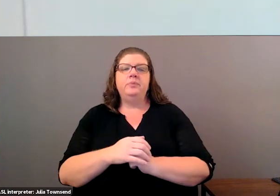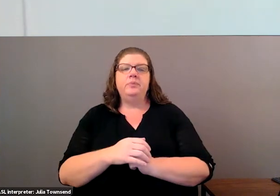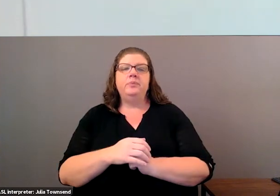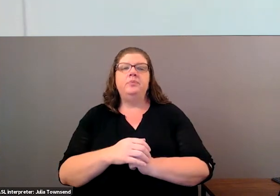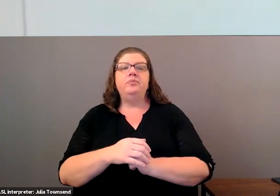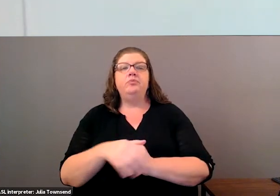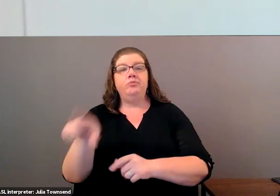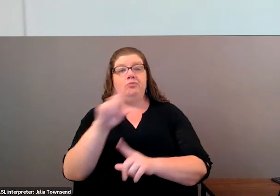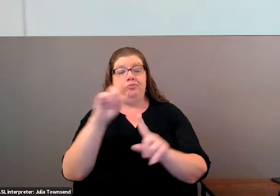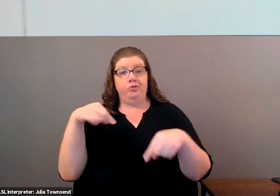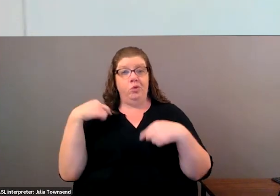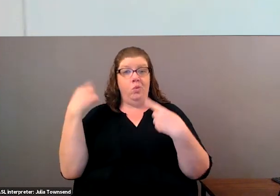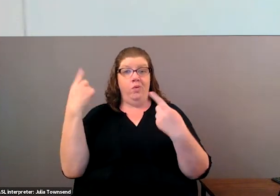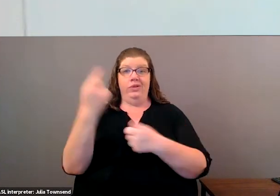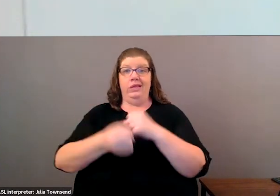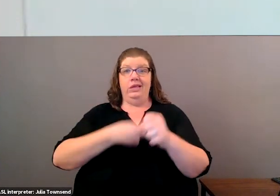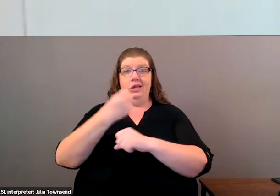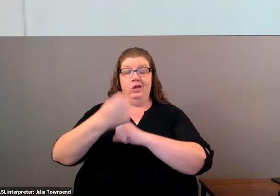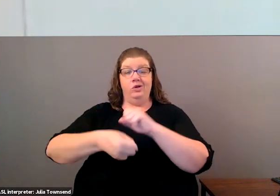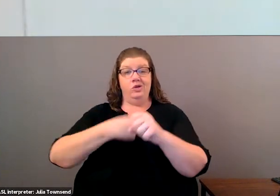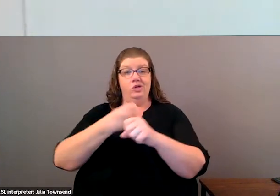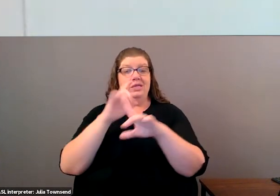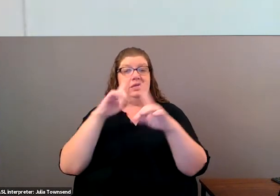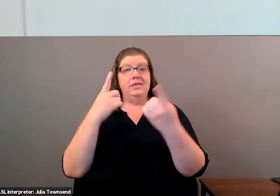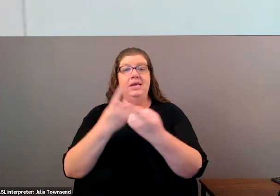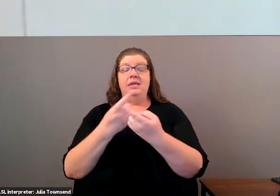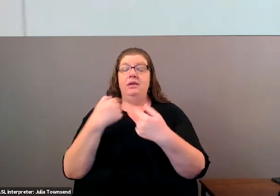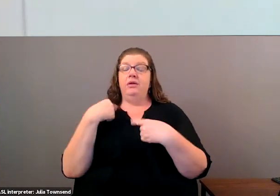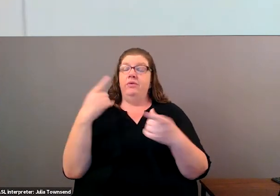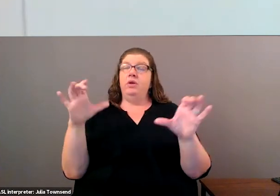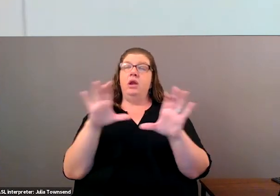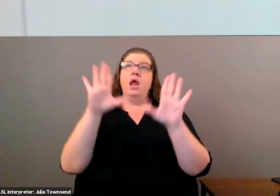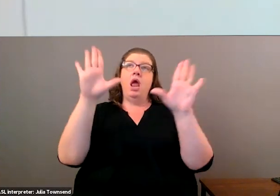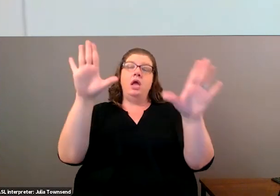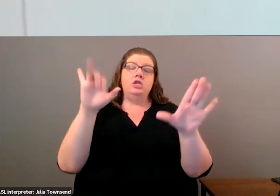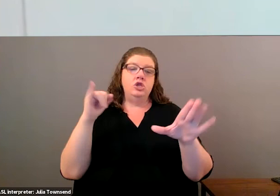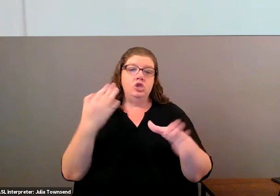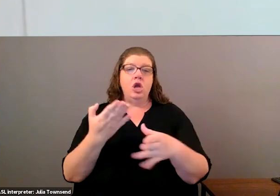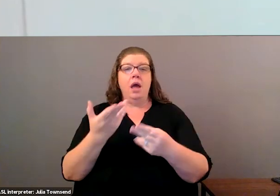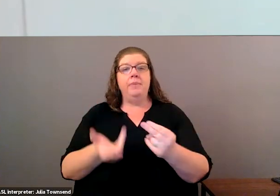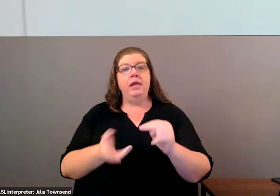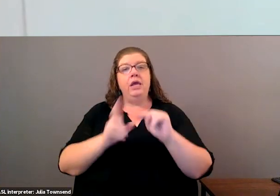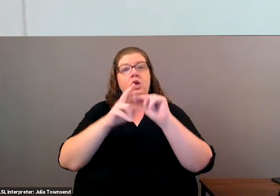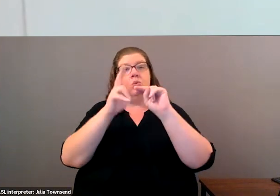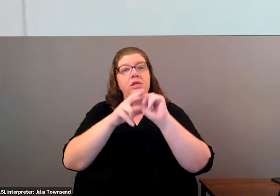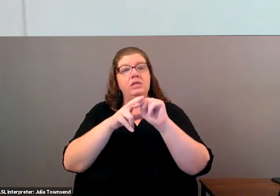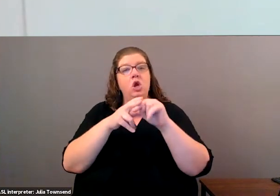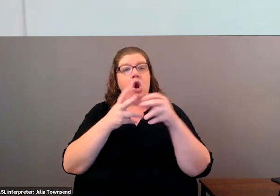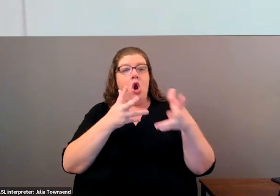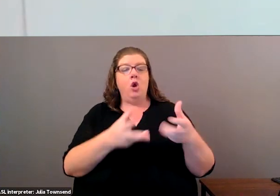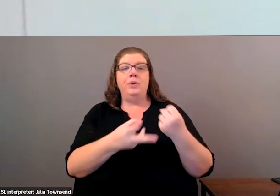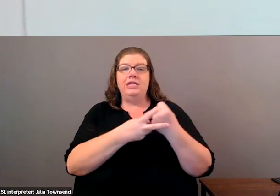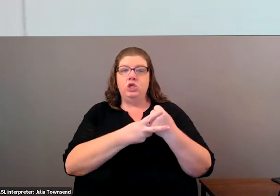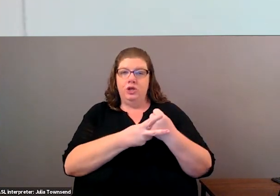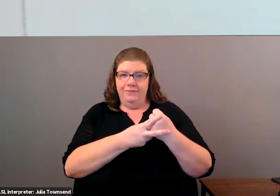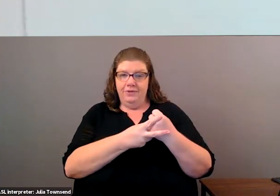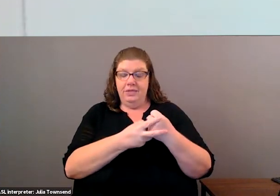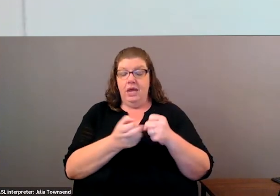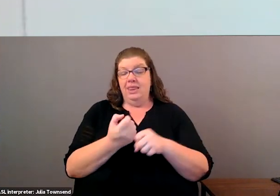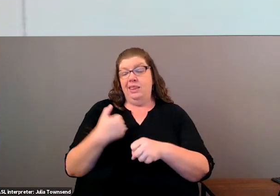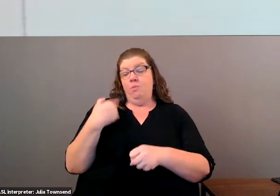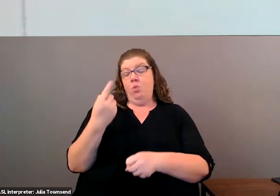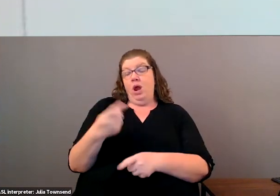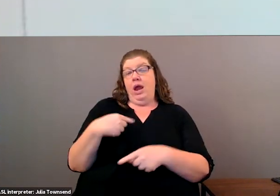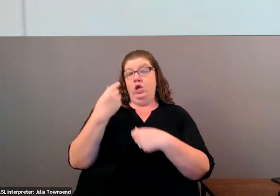Over the years, the district has done an excellent job increasing reserves. In the prior years,